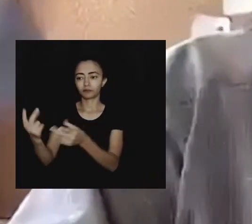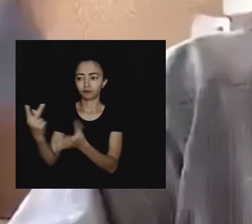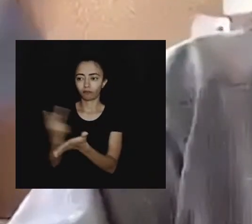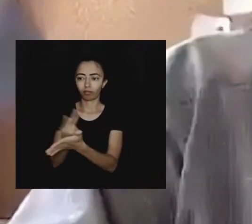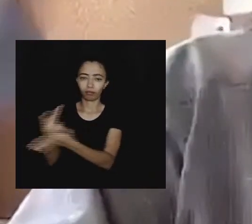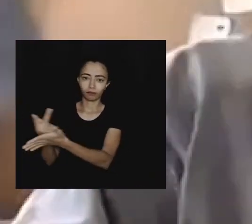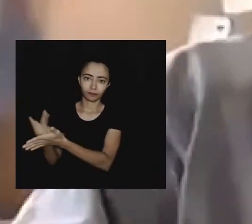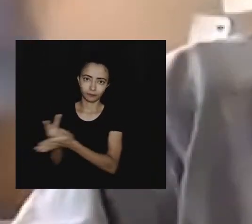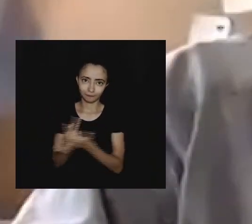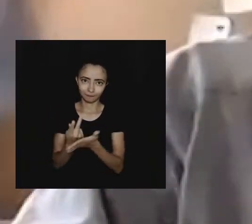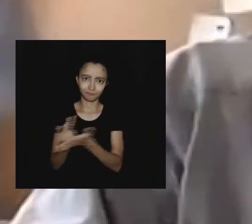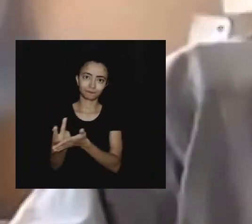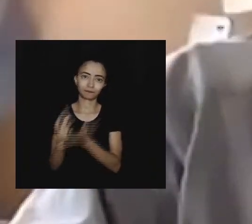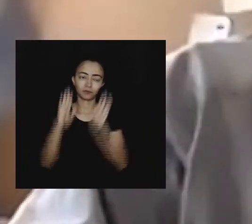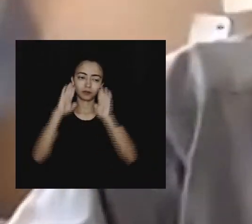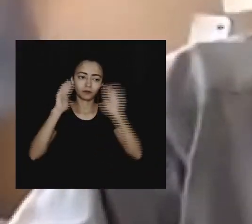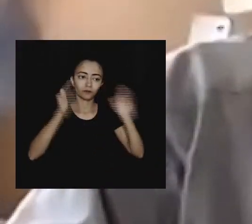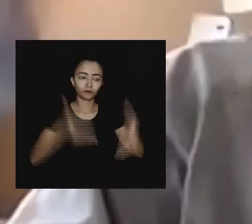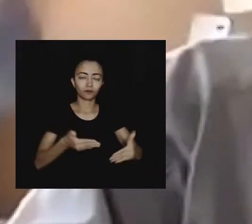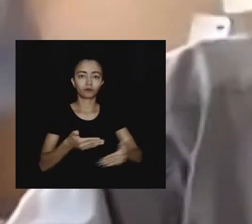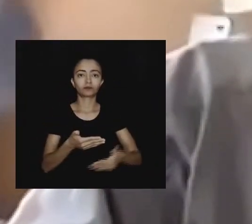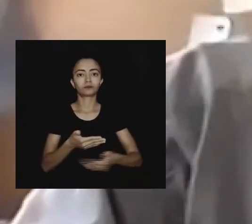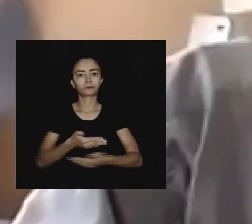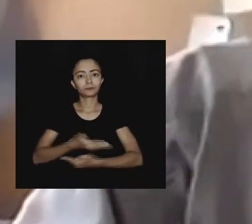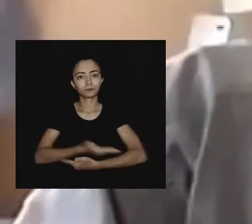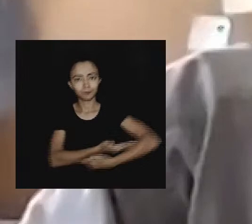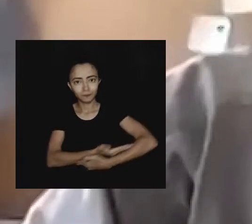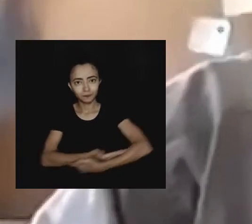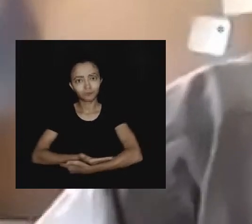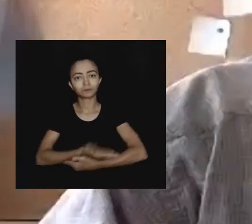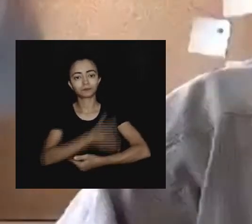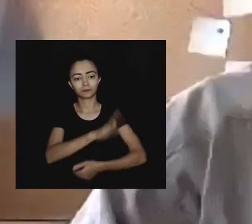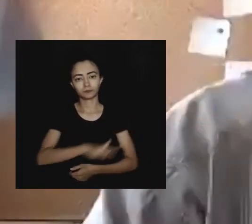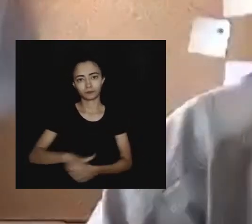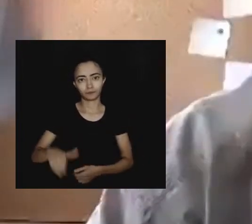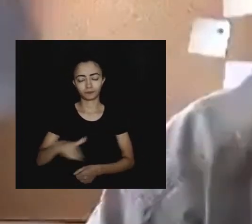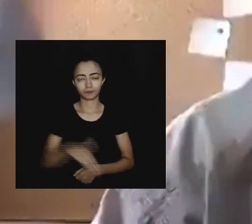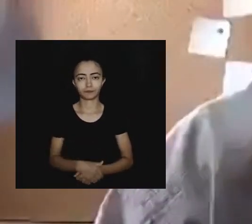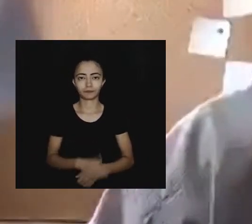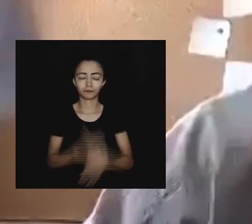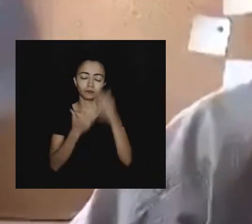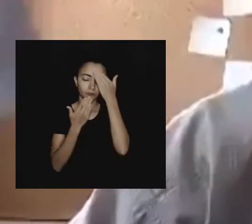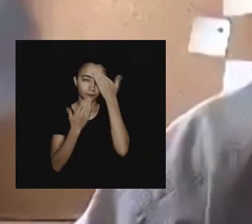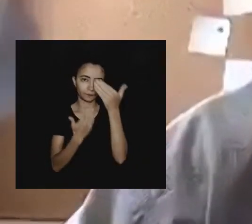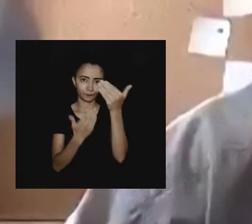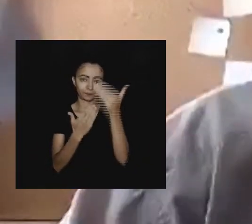for lactants and little children. Thank you so much.